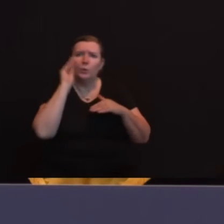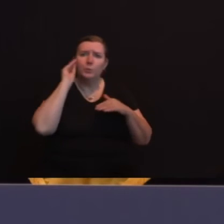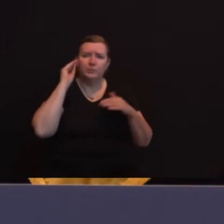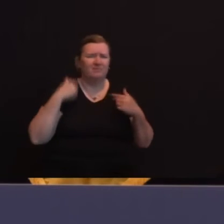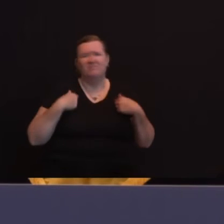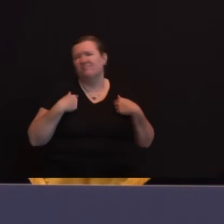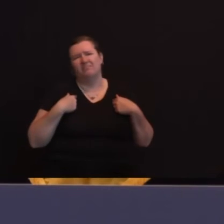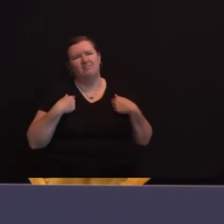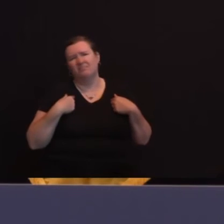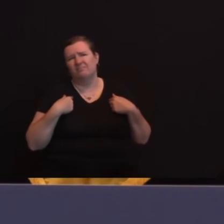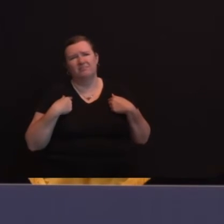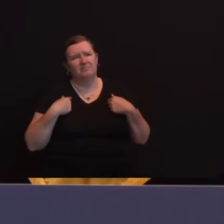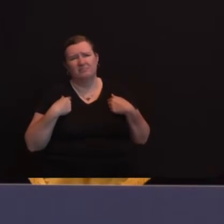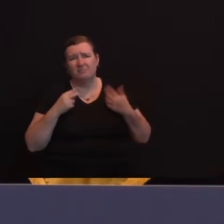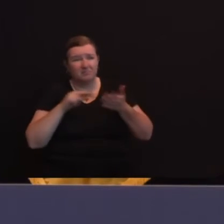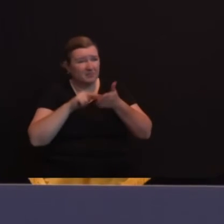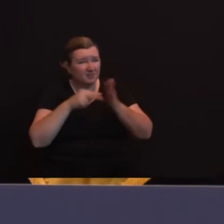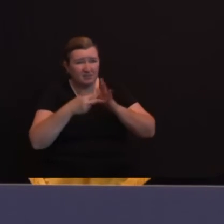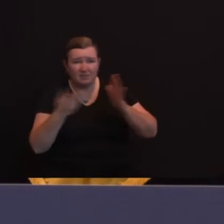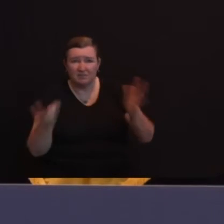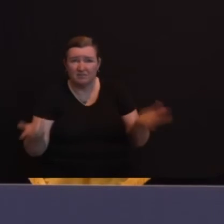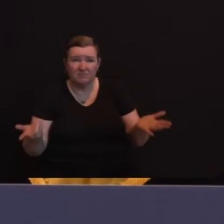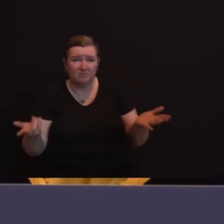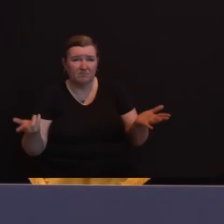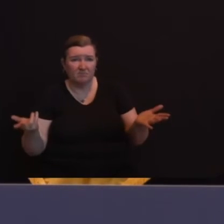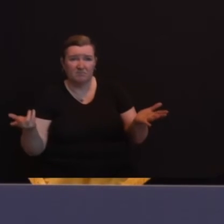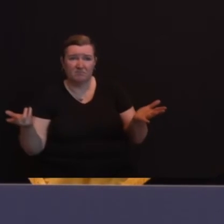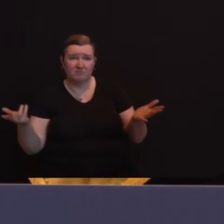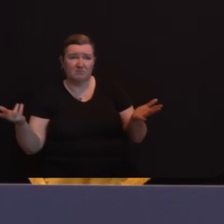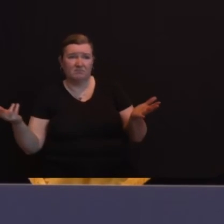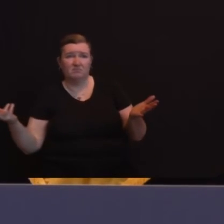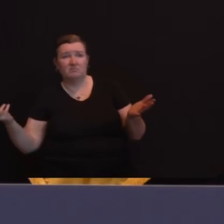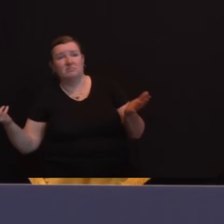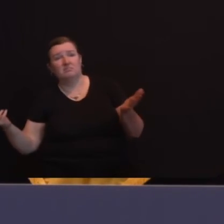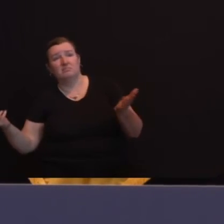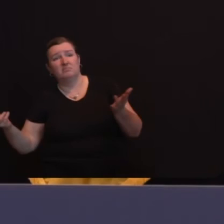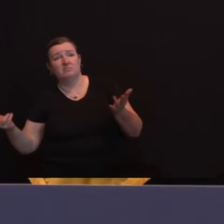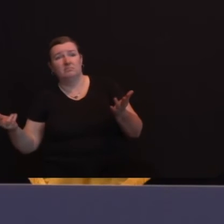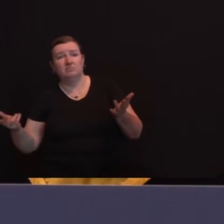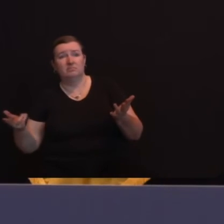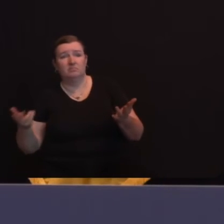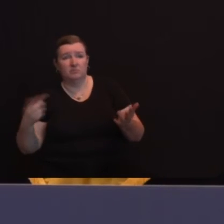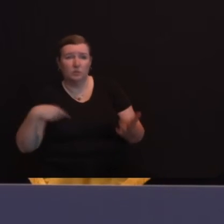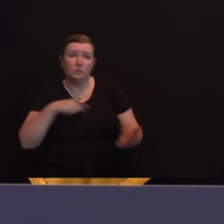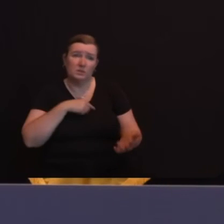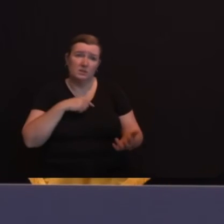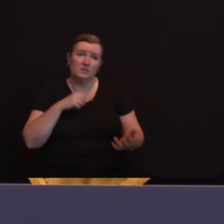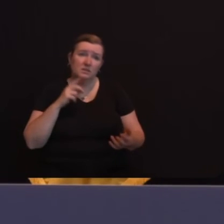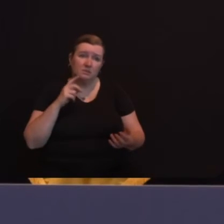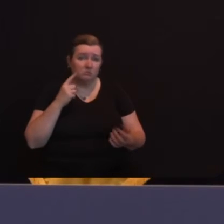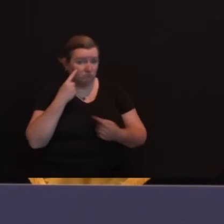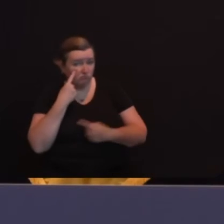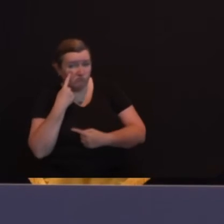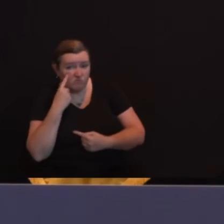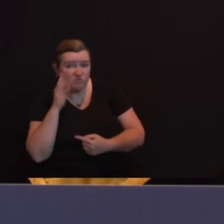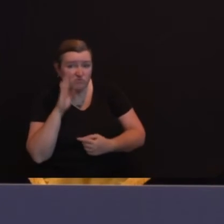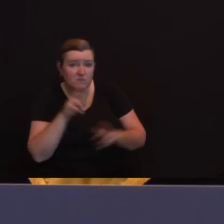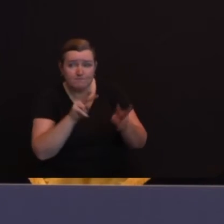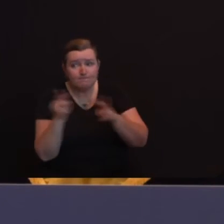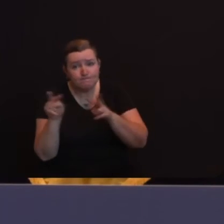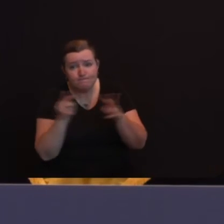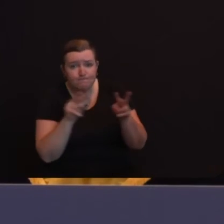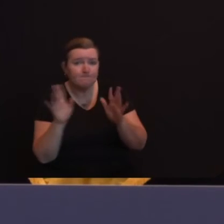mean that that we as a enforcement matter are not going to be as all over it as we can